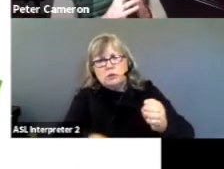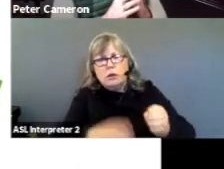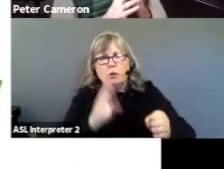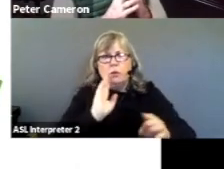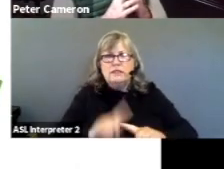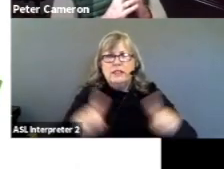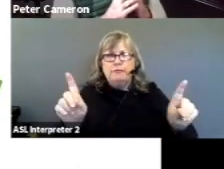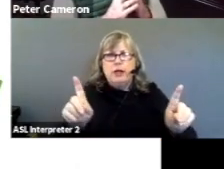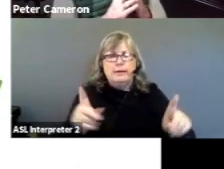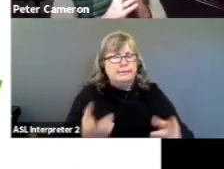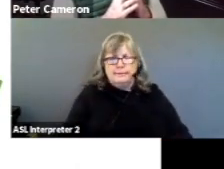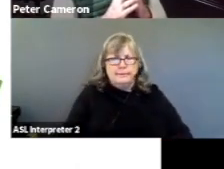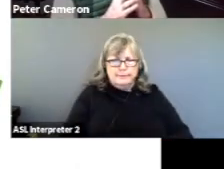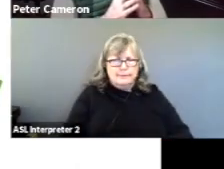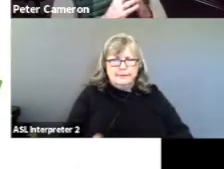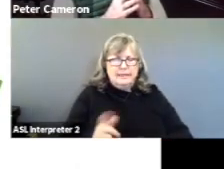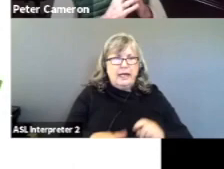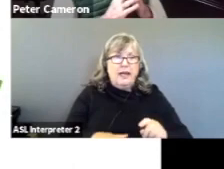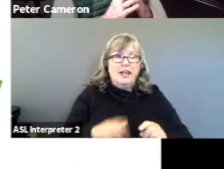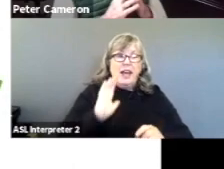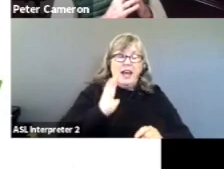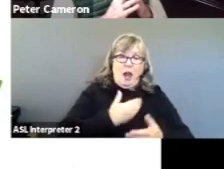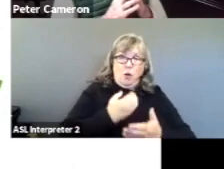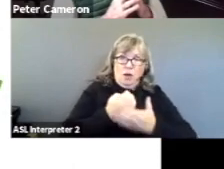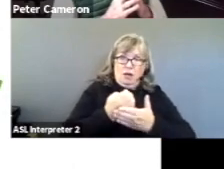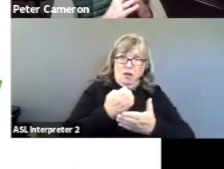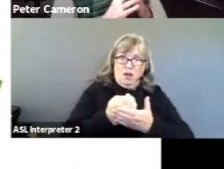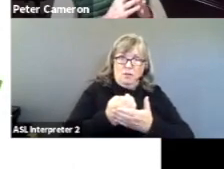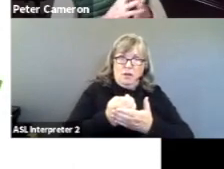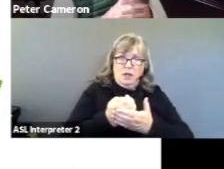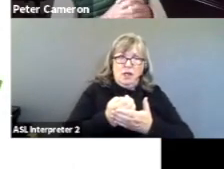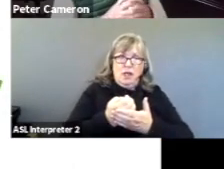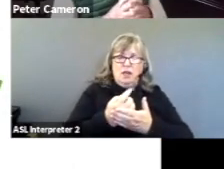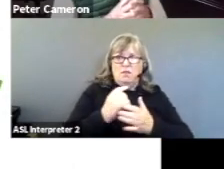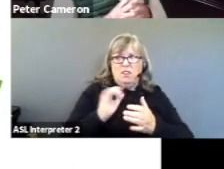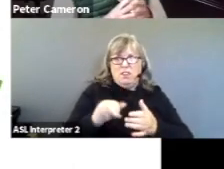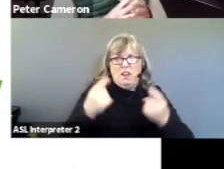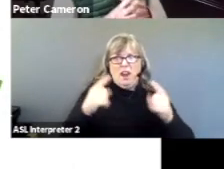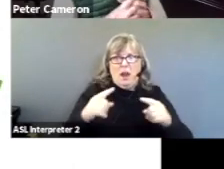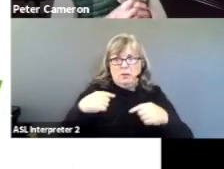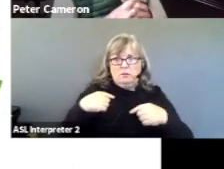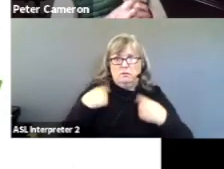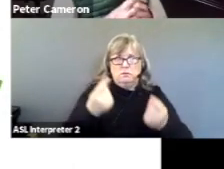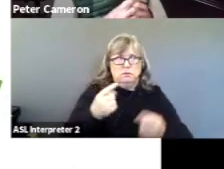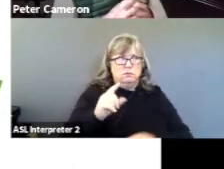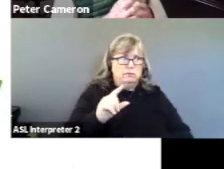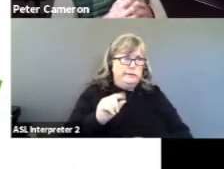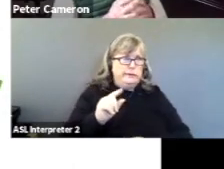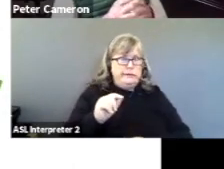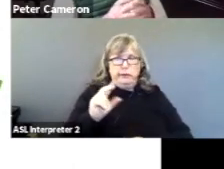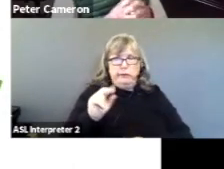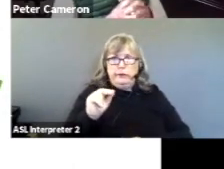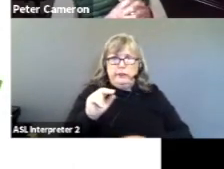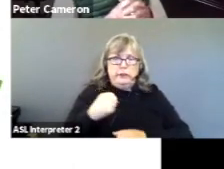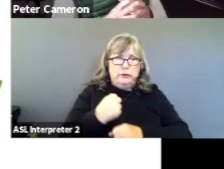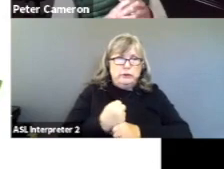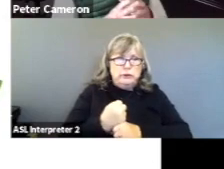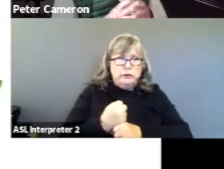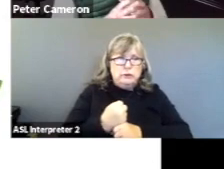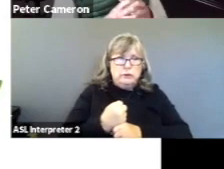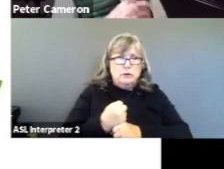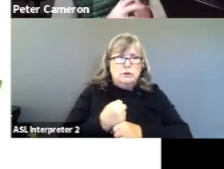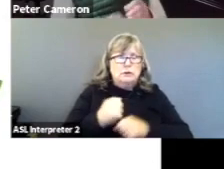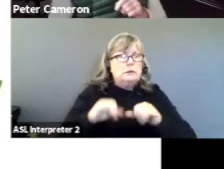been happening with our economy for the last several decades. And what has it led